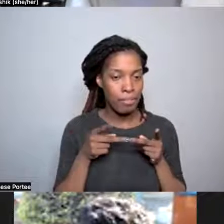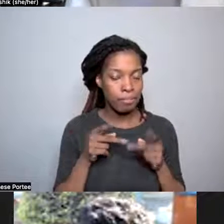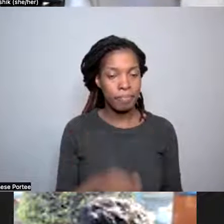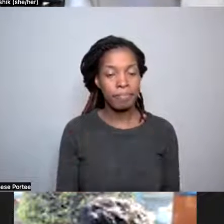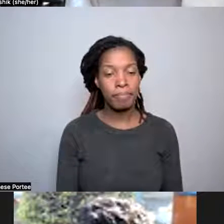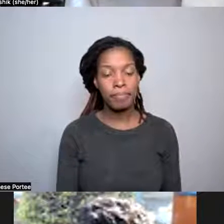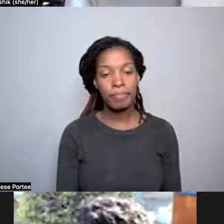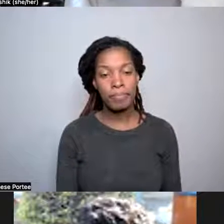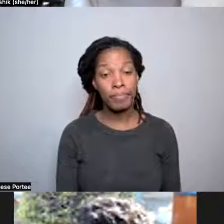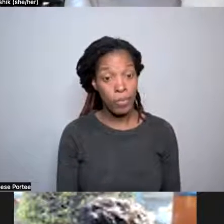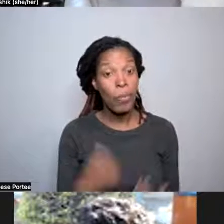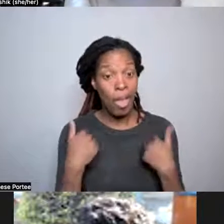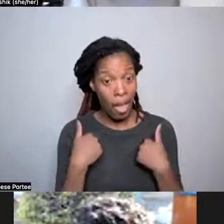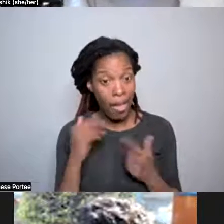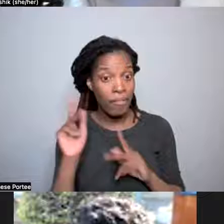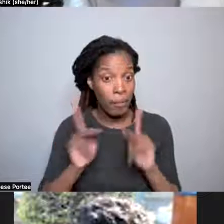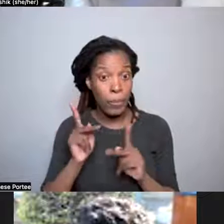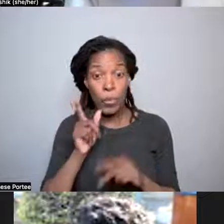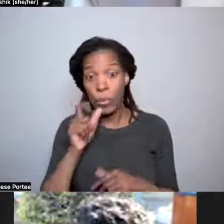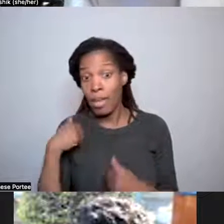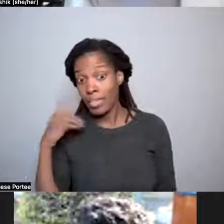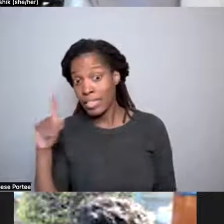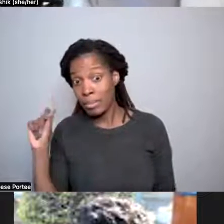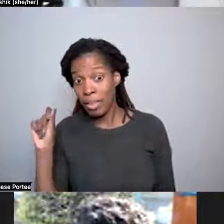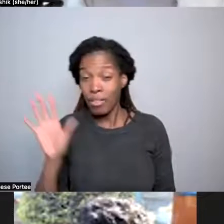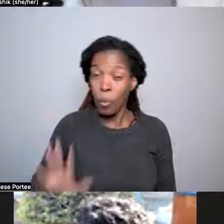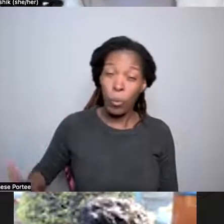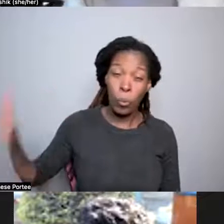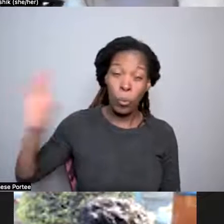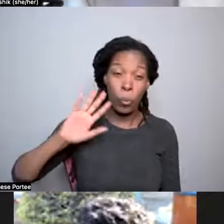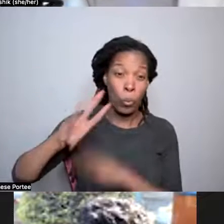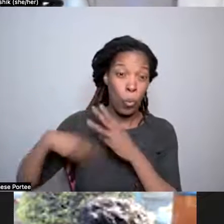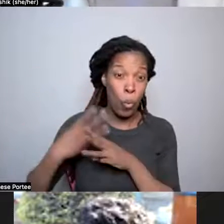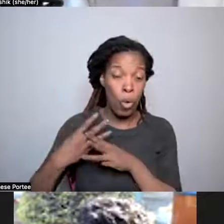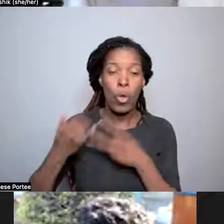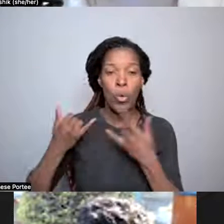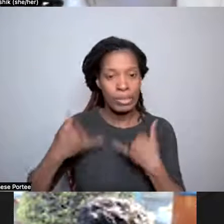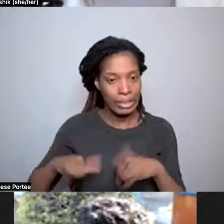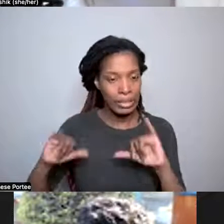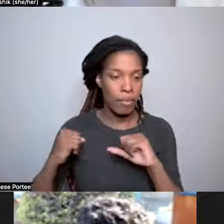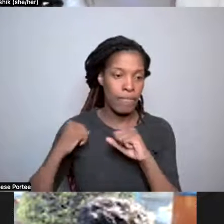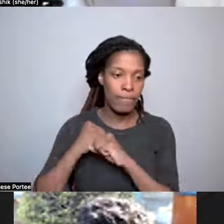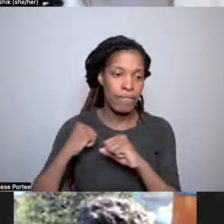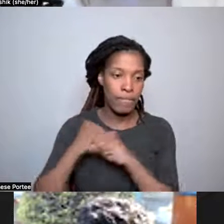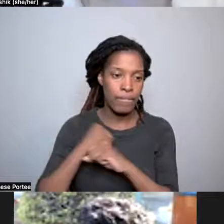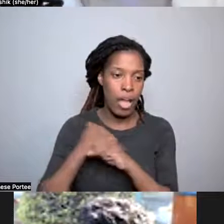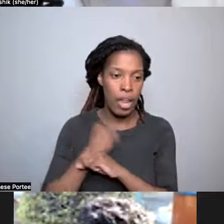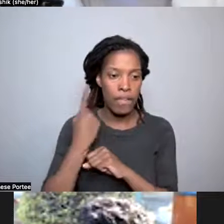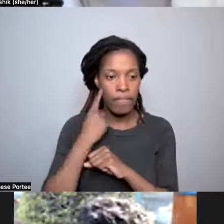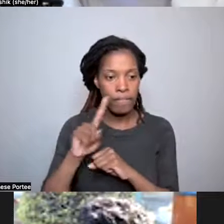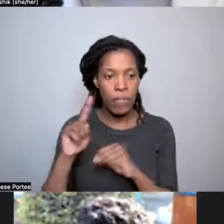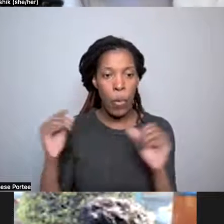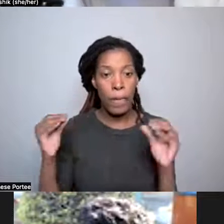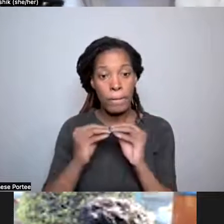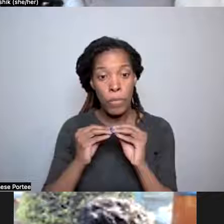are disabled people throughout the world that are still fighting for even more